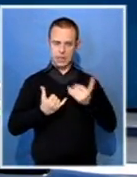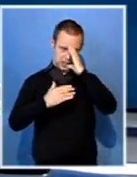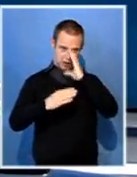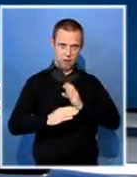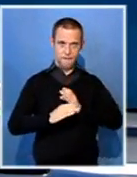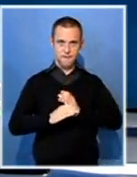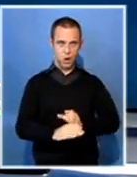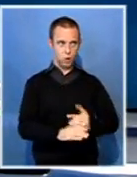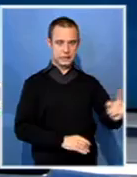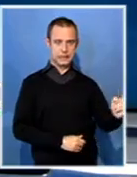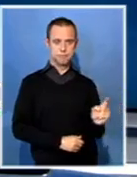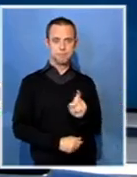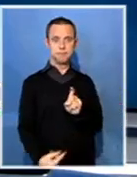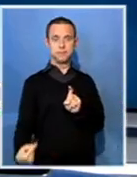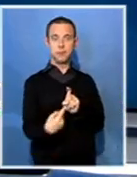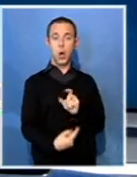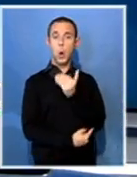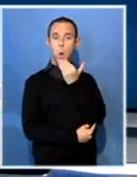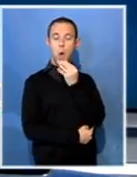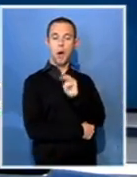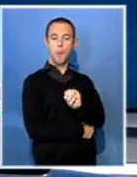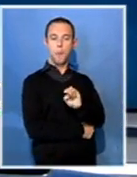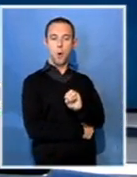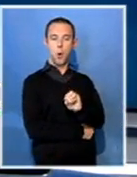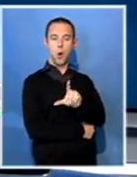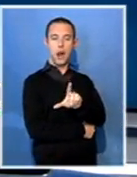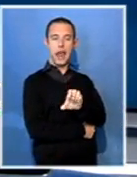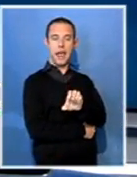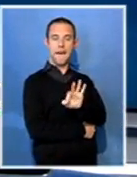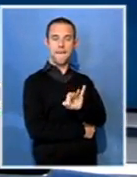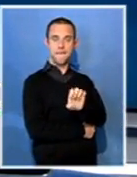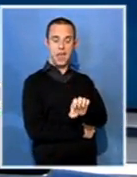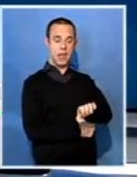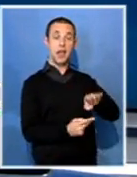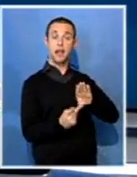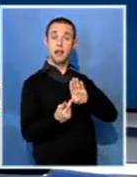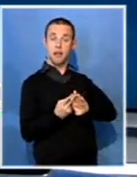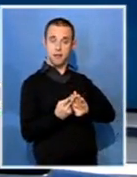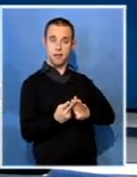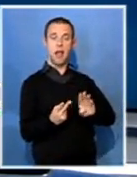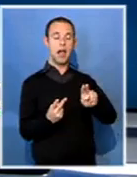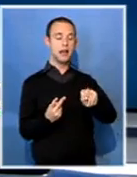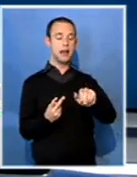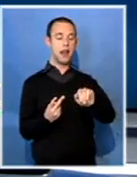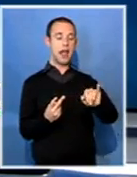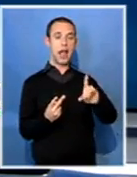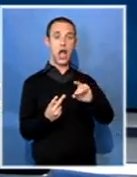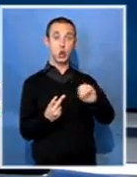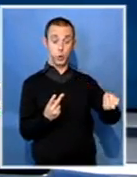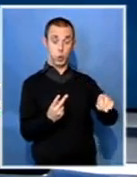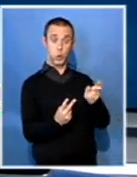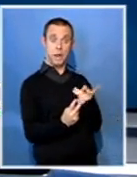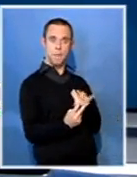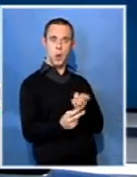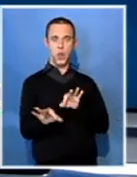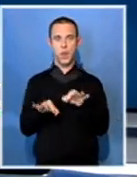the former board chairpersons, Ngubane and Ellen Tshabalala, as well as Group Corporate Affairs boss Hlaudi Motsoeneng